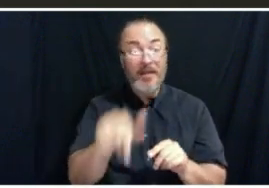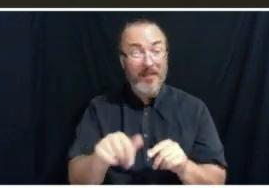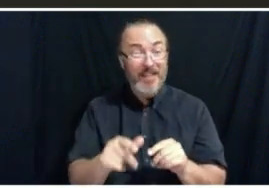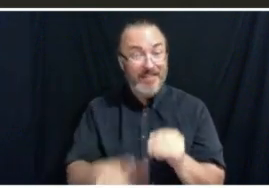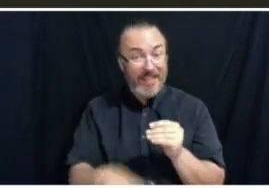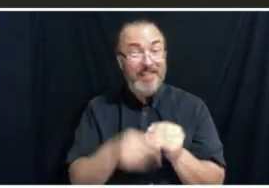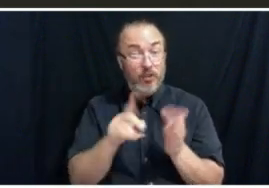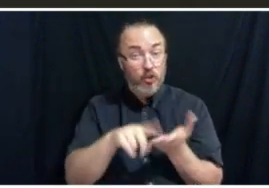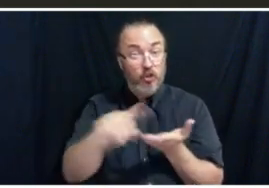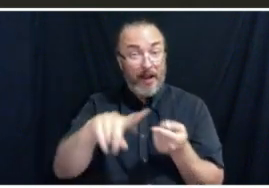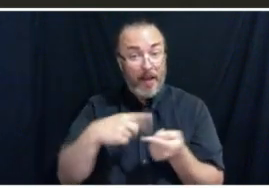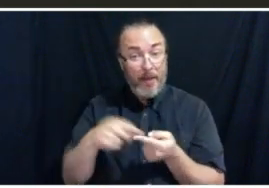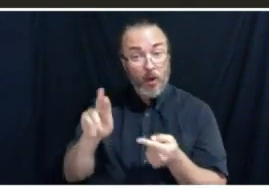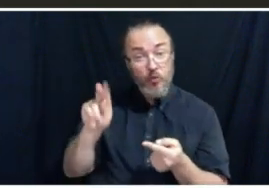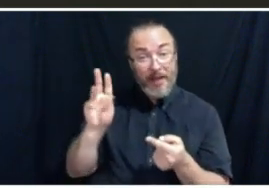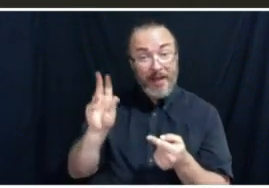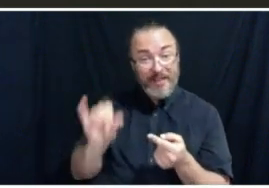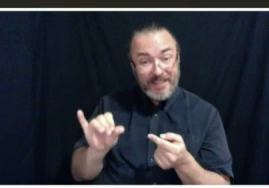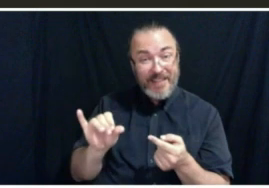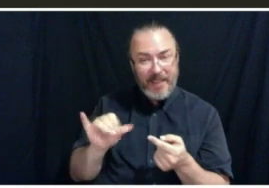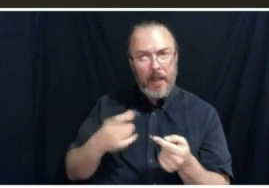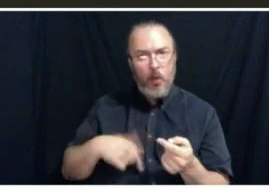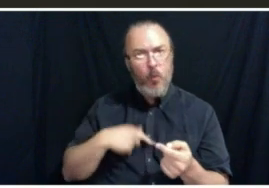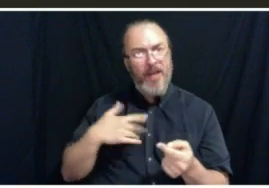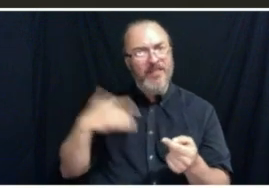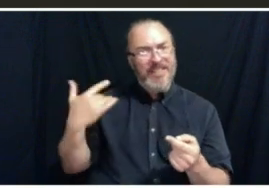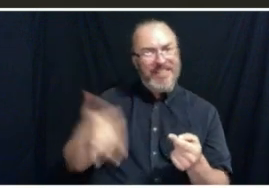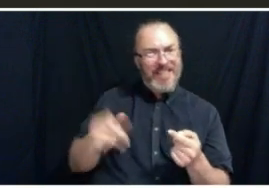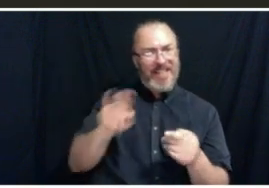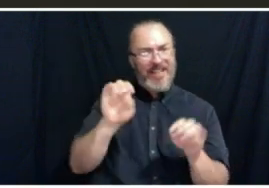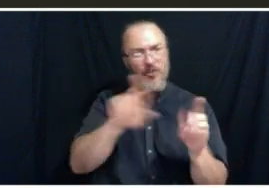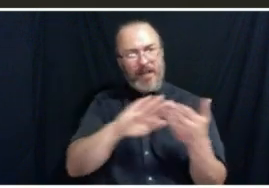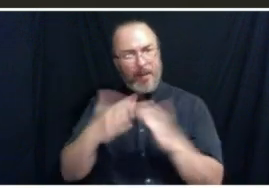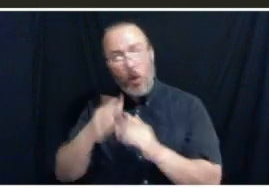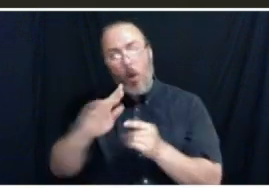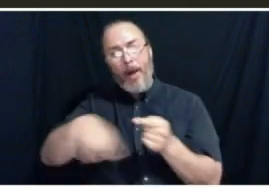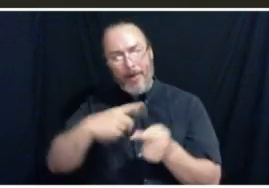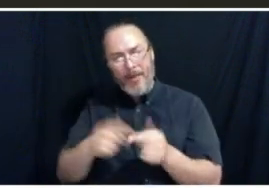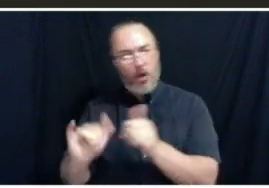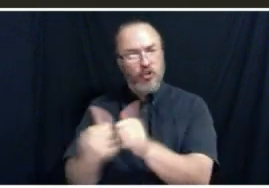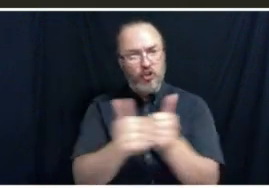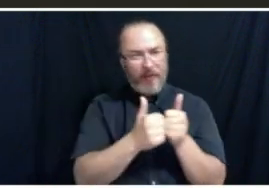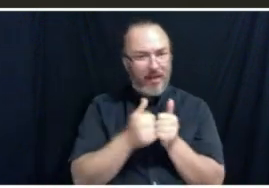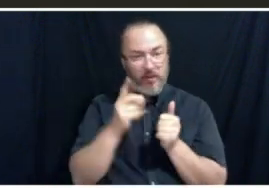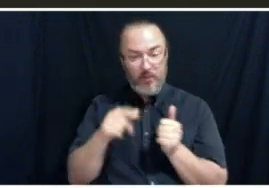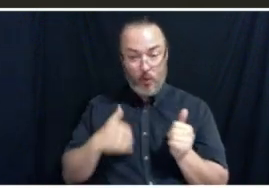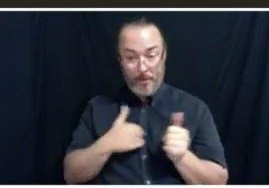will have sensitized the education community about the challenges some of its members are facing.